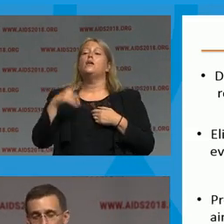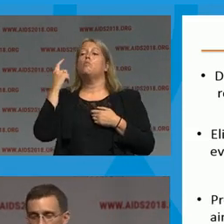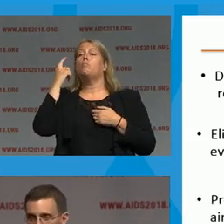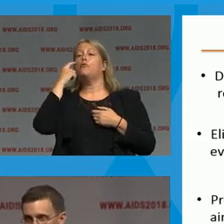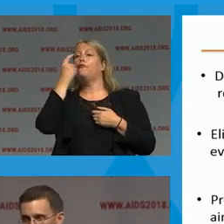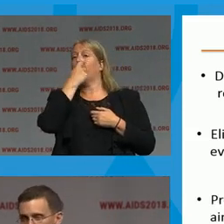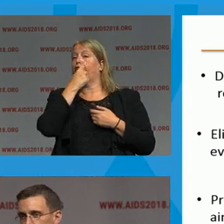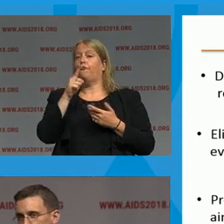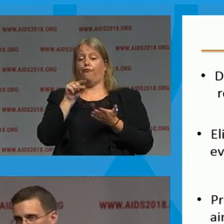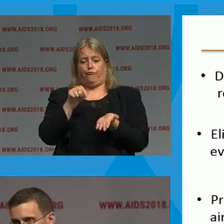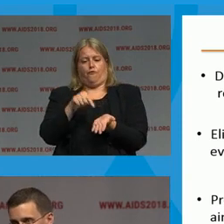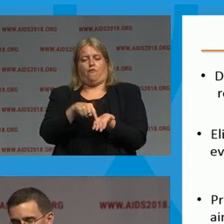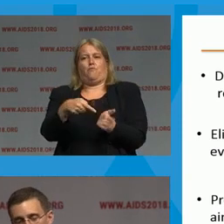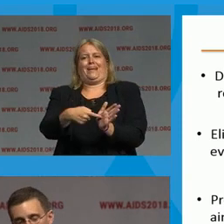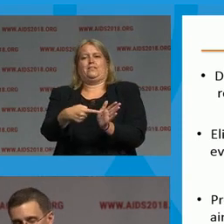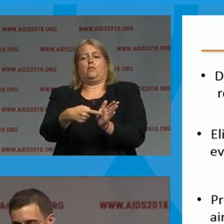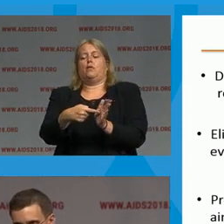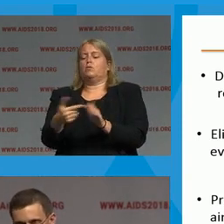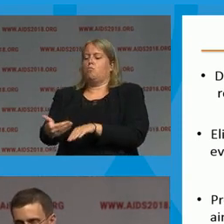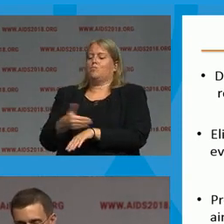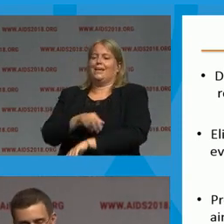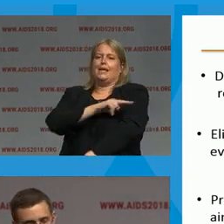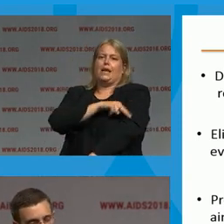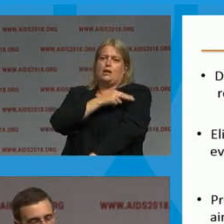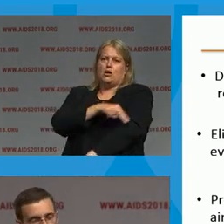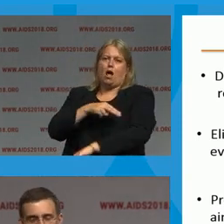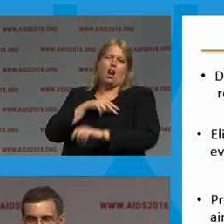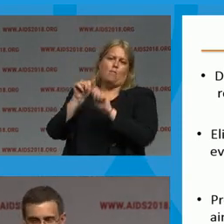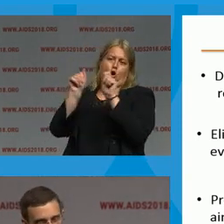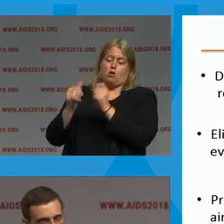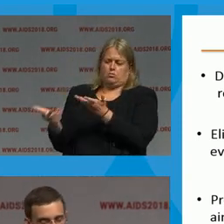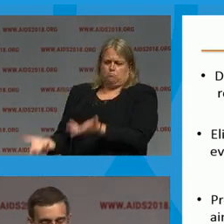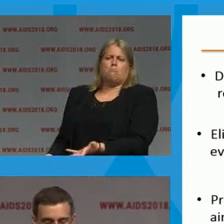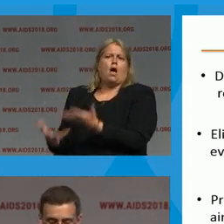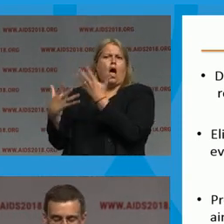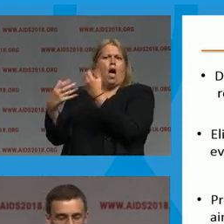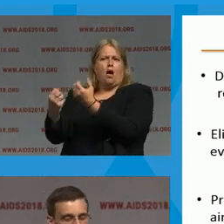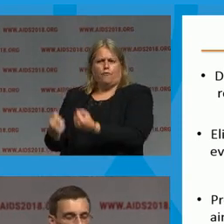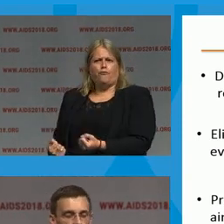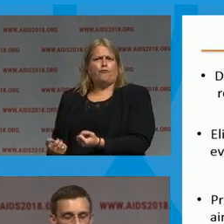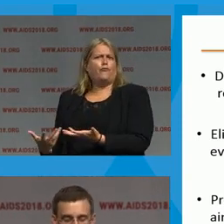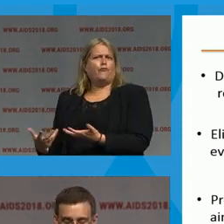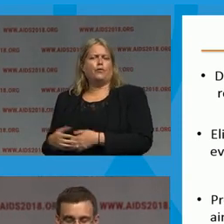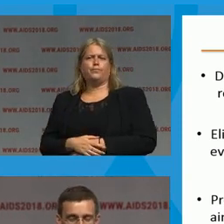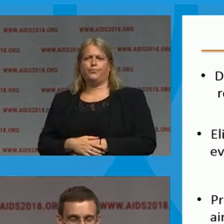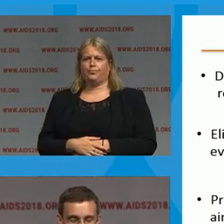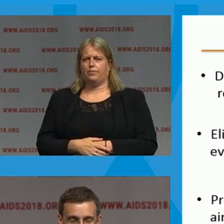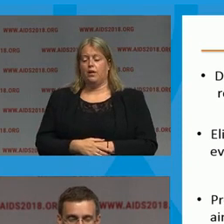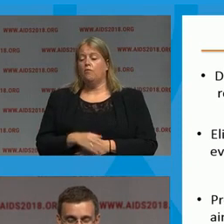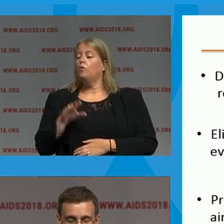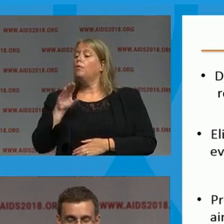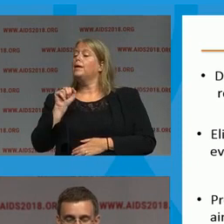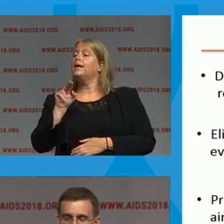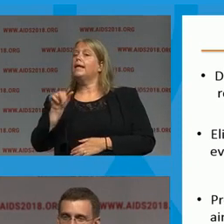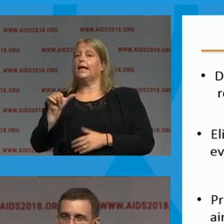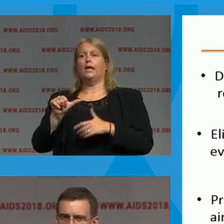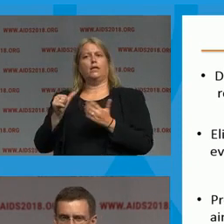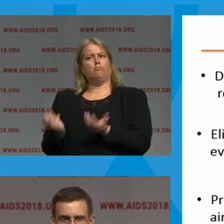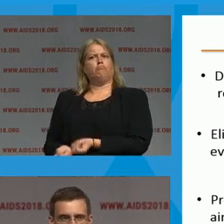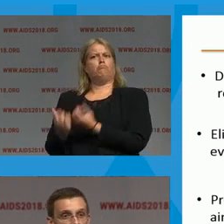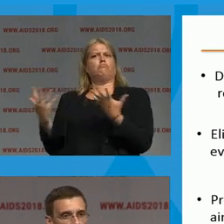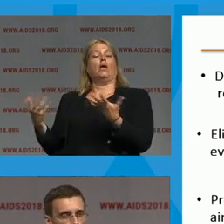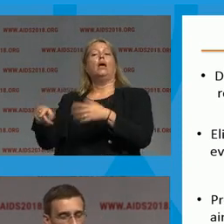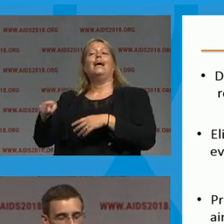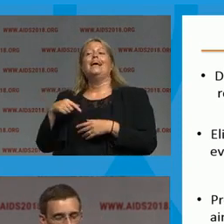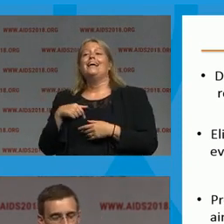has been established in preclinical models, animal models, for many of the strategies aimed at eliciting broadly neutralizing antibodies.